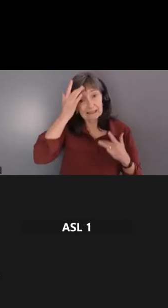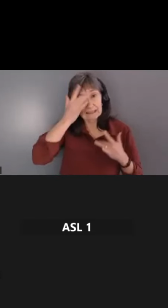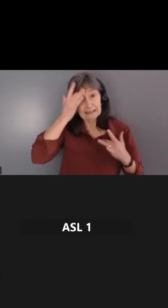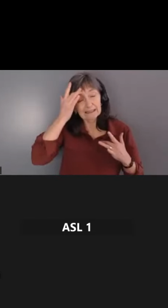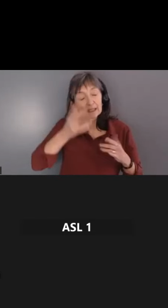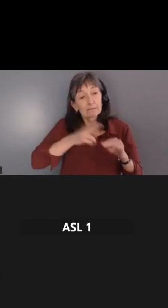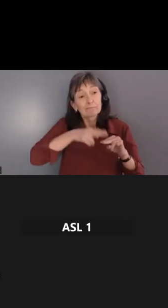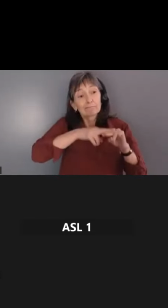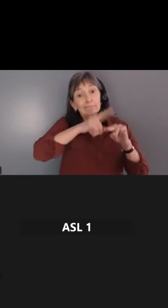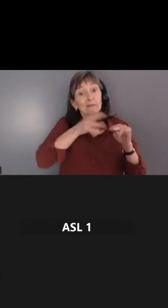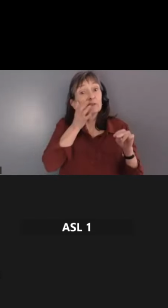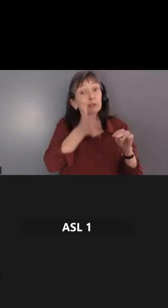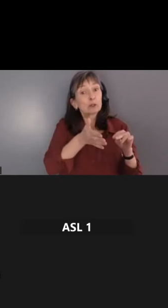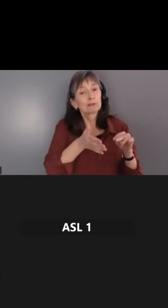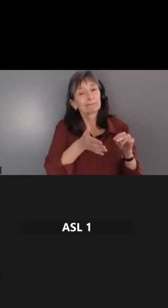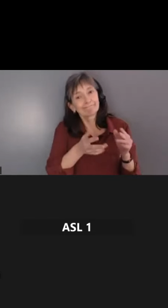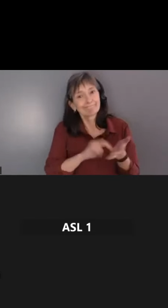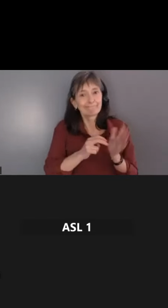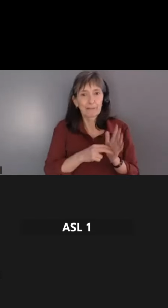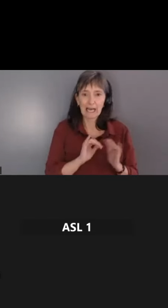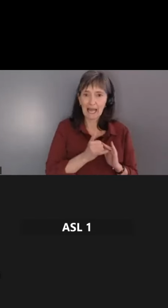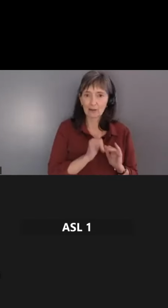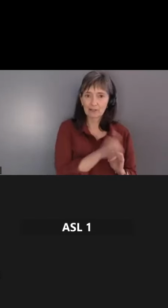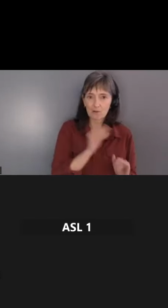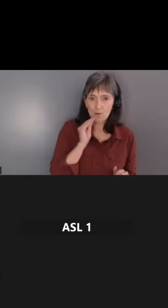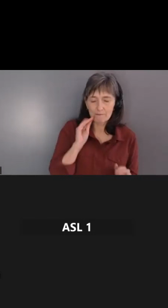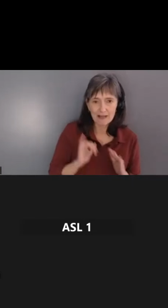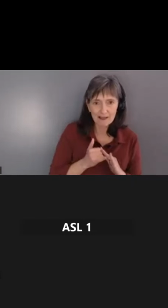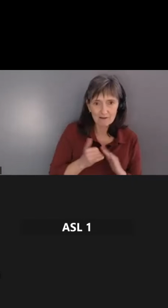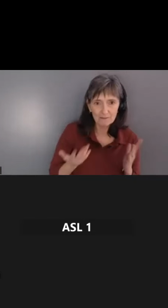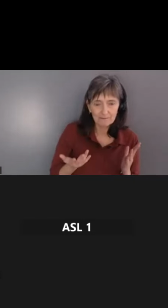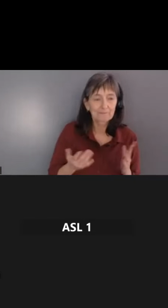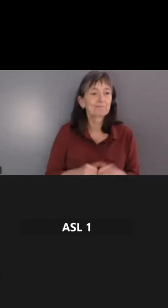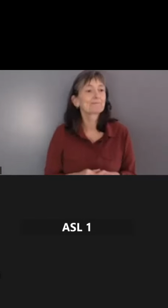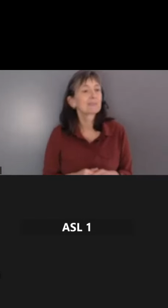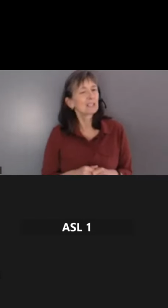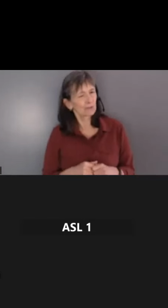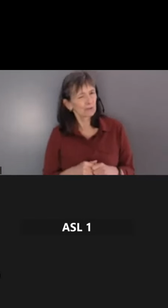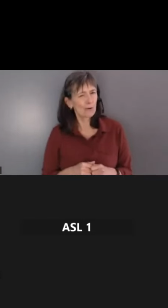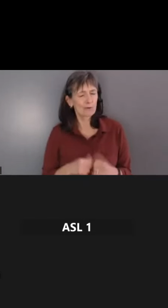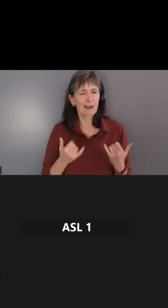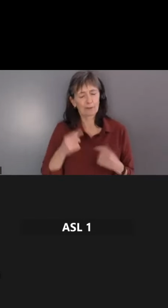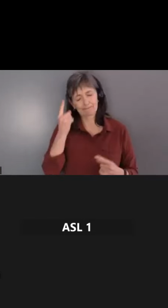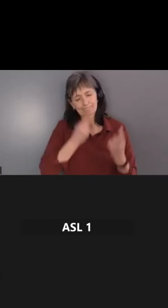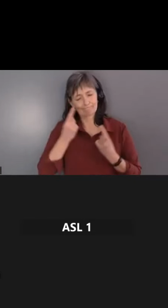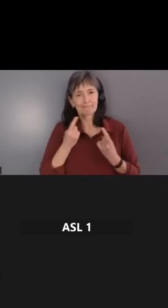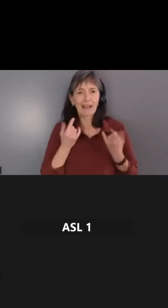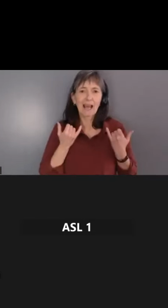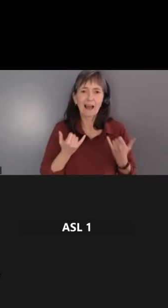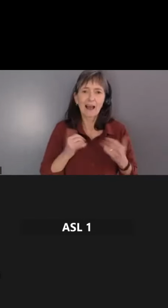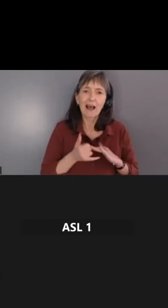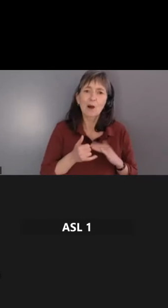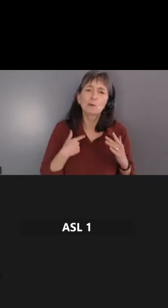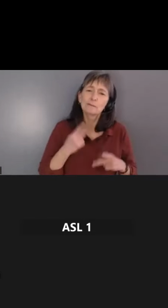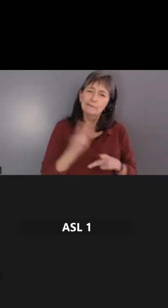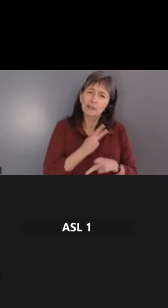rise in the future. So this brings us to what are possible initiatives that can help older adults living in the community better manage their chronic